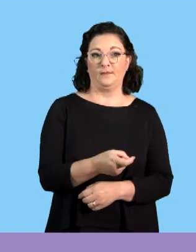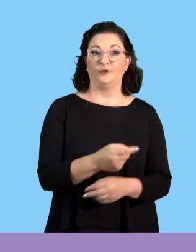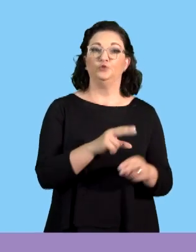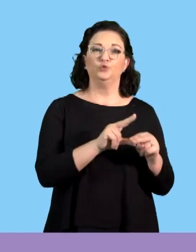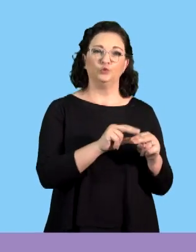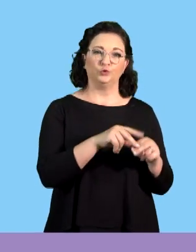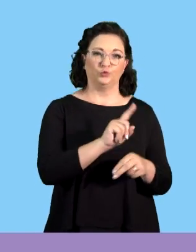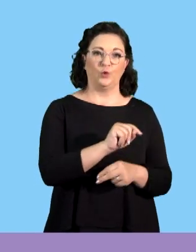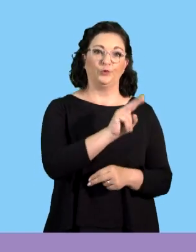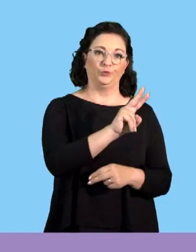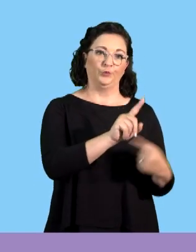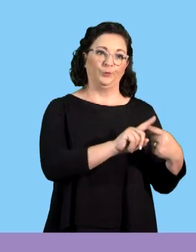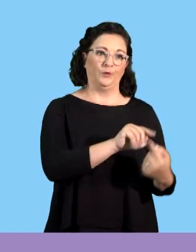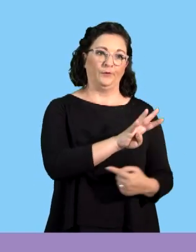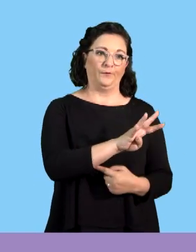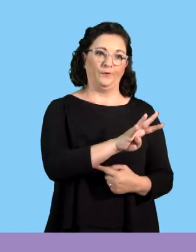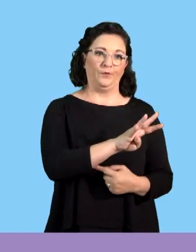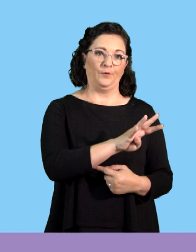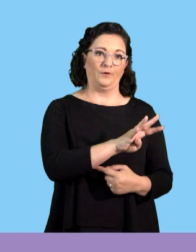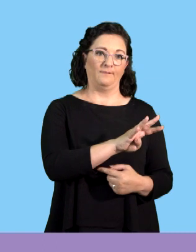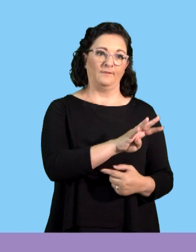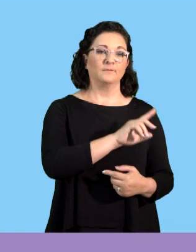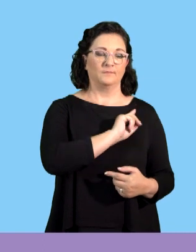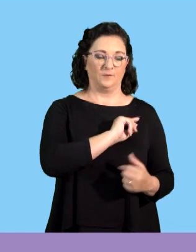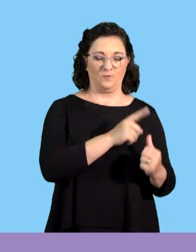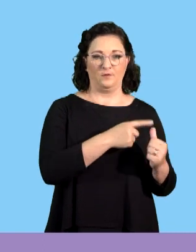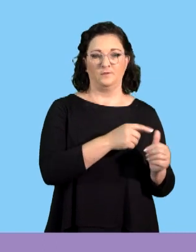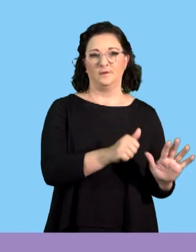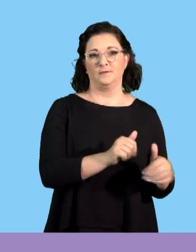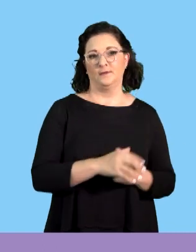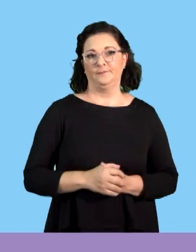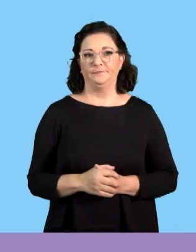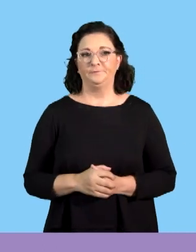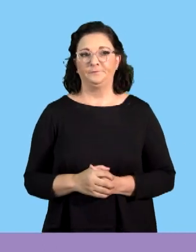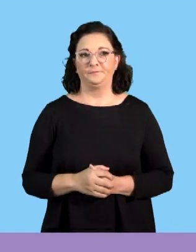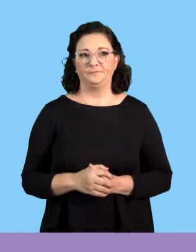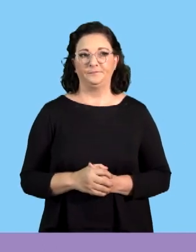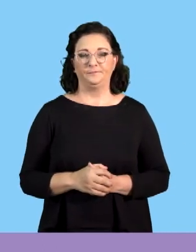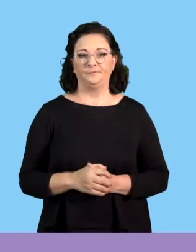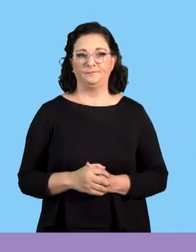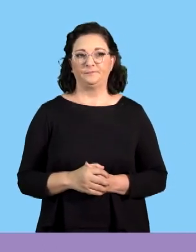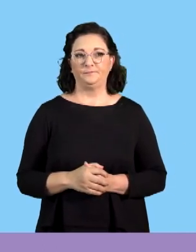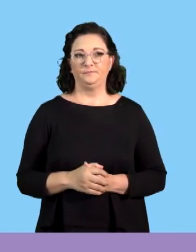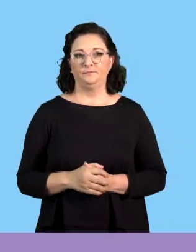to your units. Now you have your 2 plus 4, which gives you a 6. Let's move to the next one.